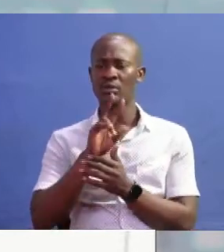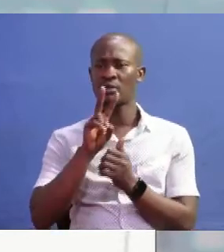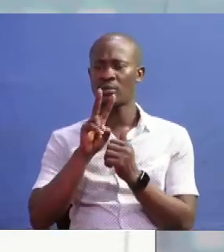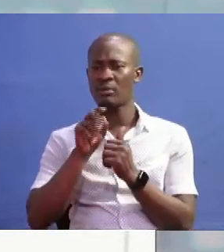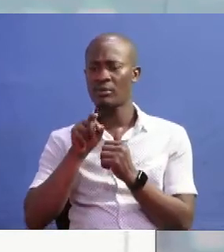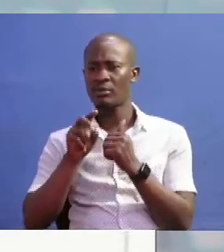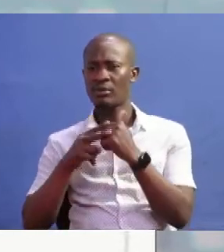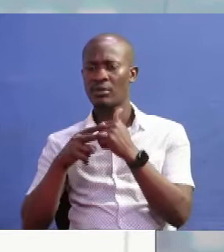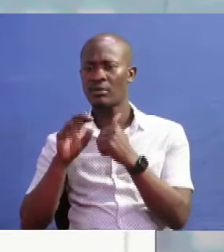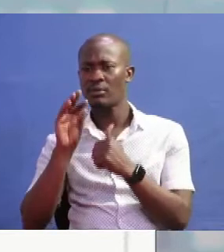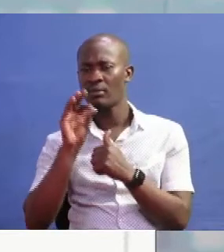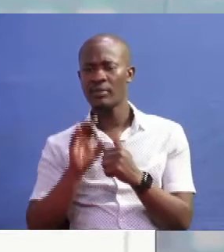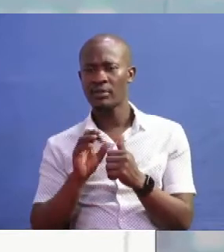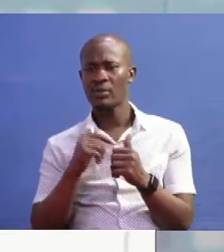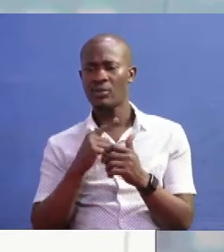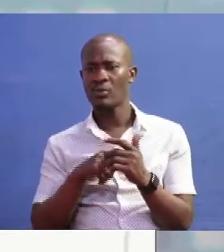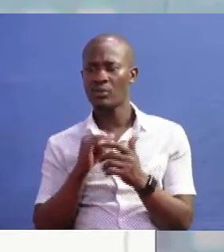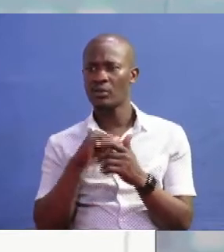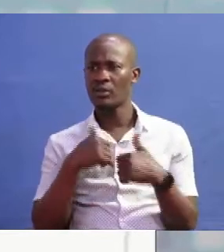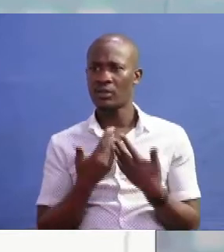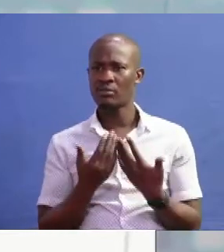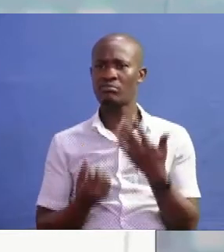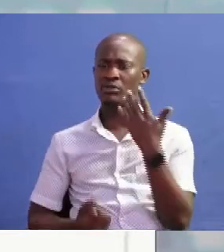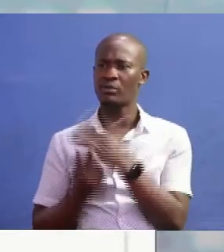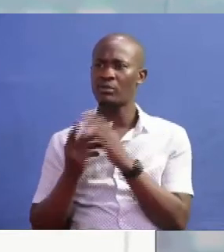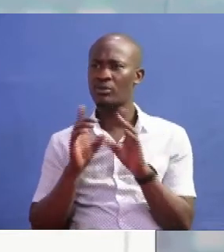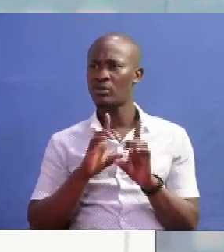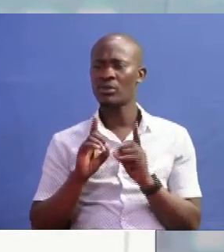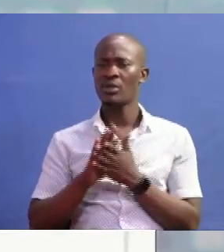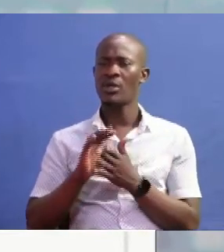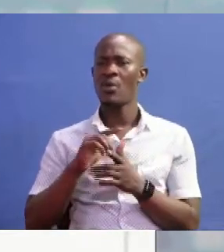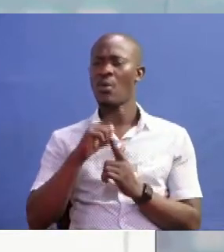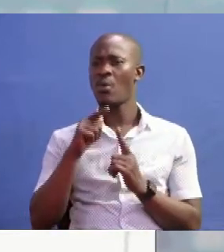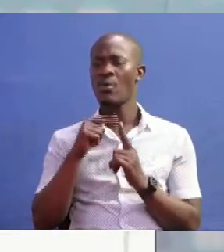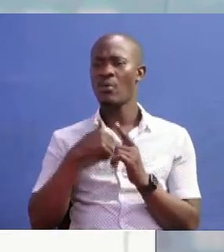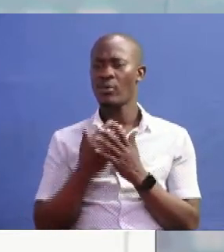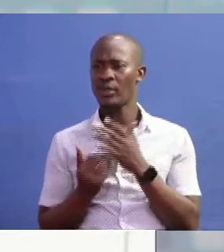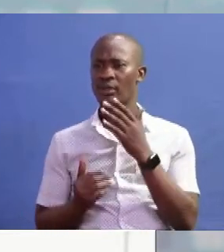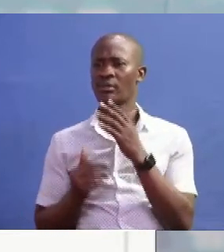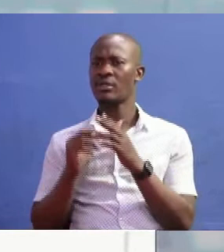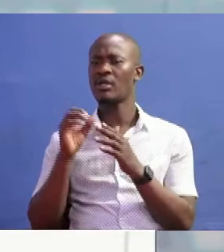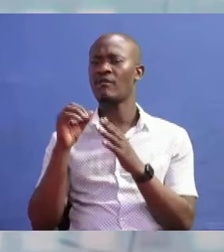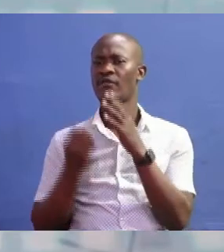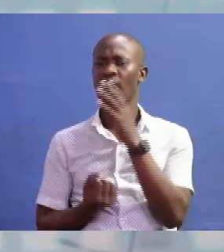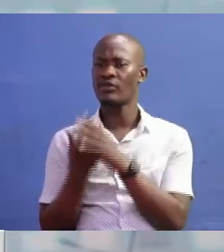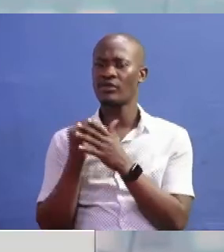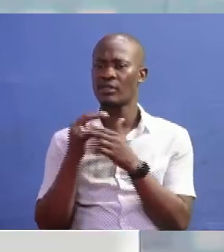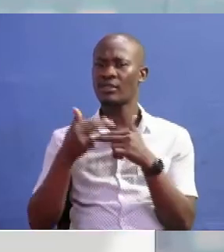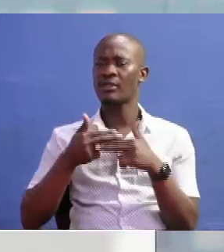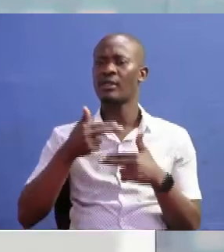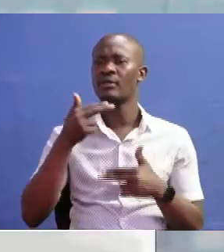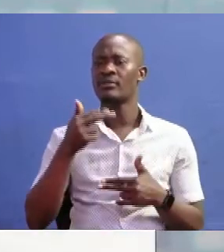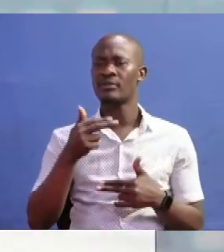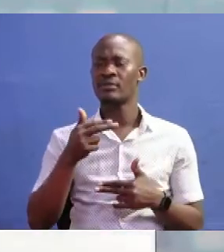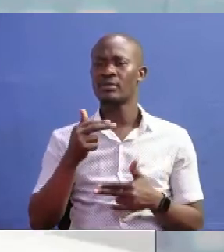7.3%. And what inflation does is whenever the inflation is quite high, whenever the rate of inflation is quite